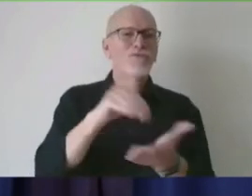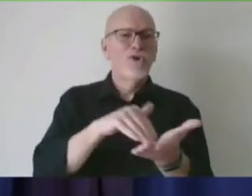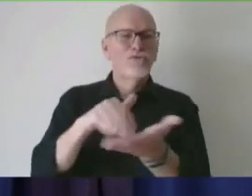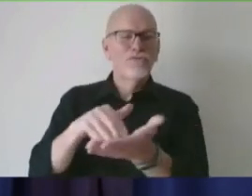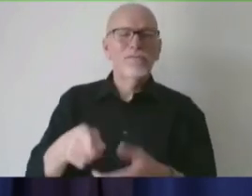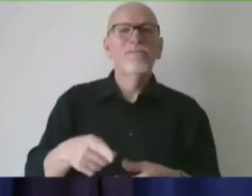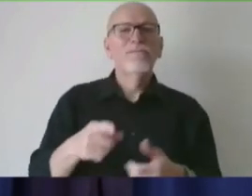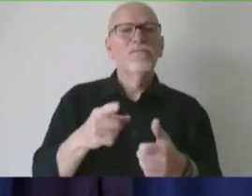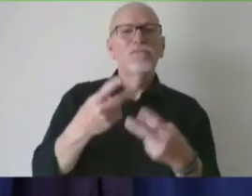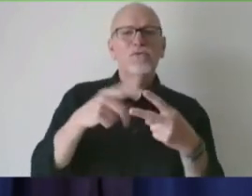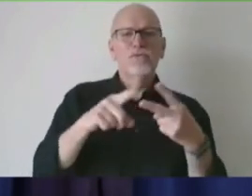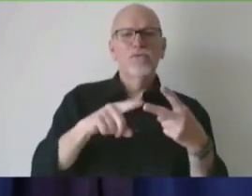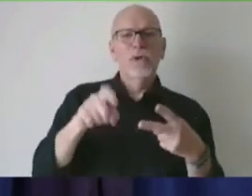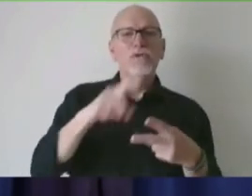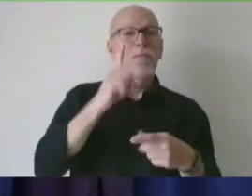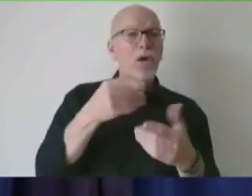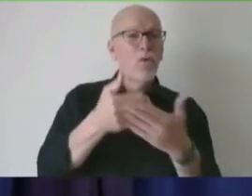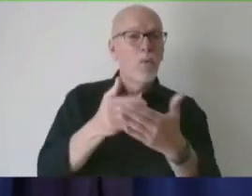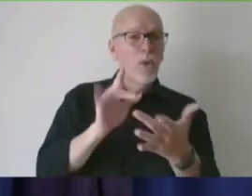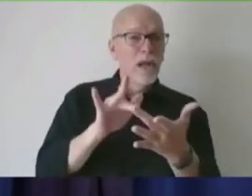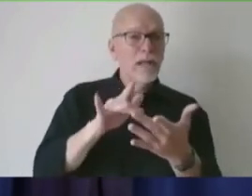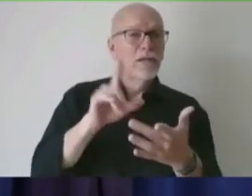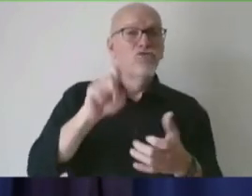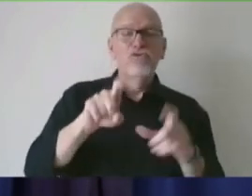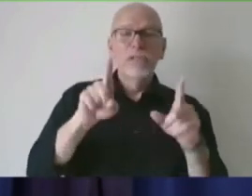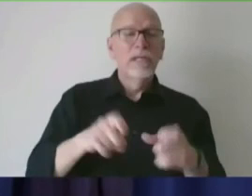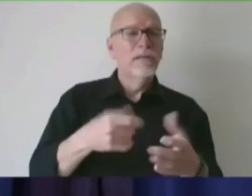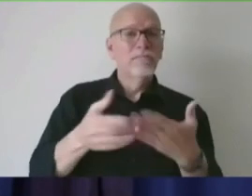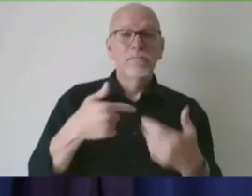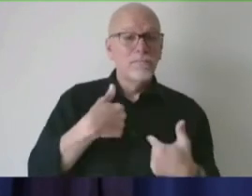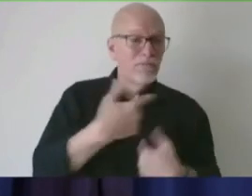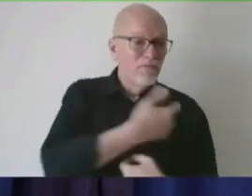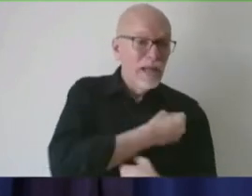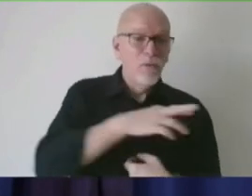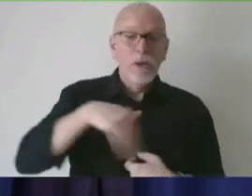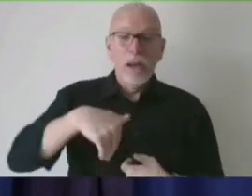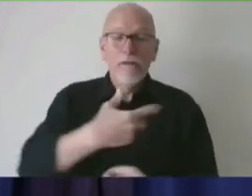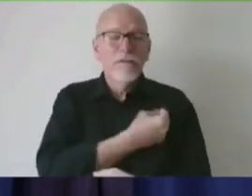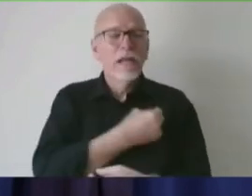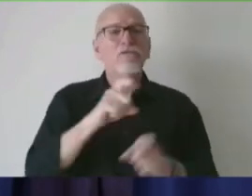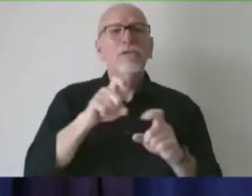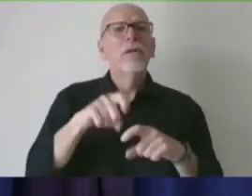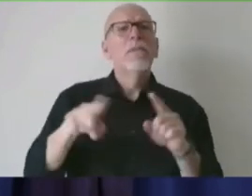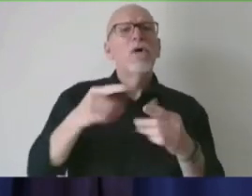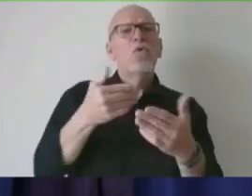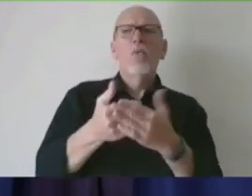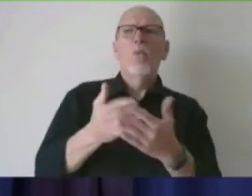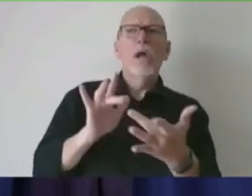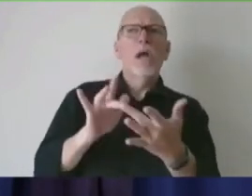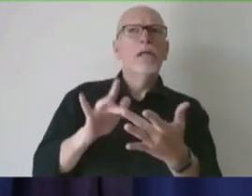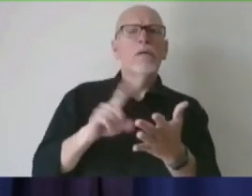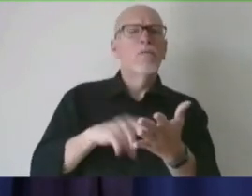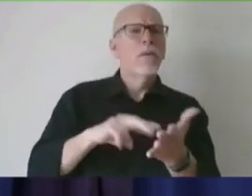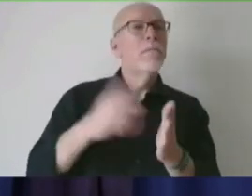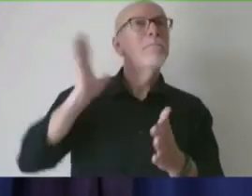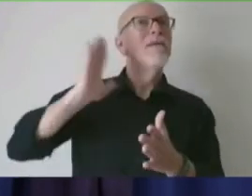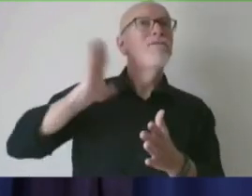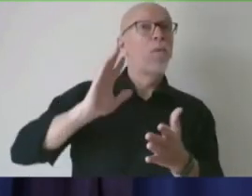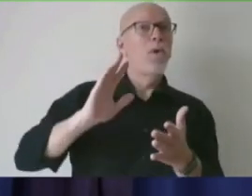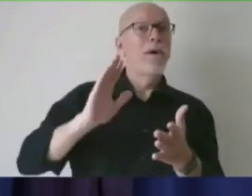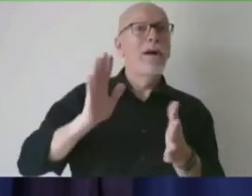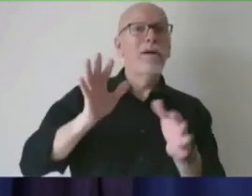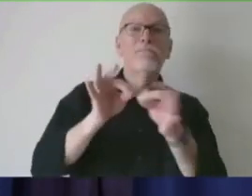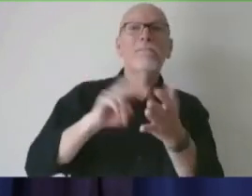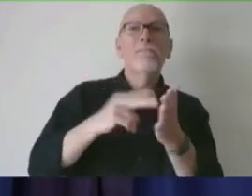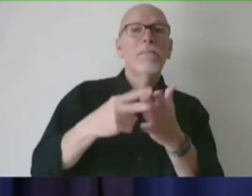talked about close contacts earlier needing to get tested regardless of vaccination status, but the definition for close contact before was close